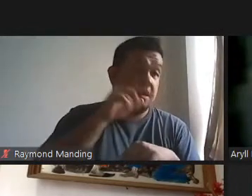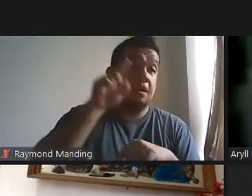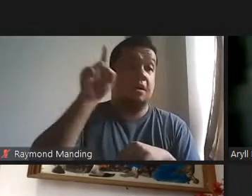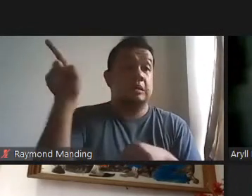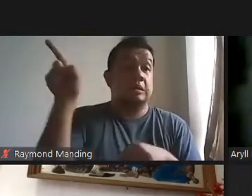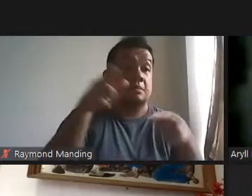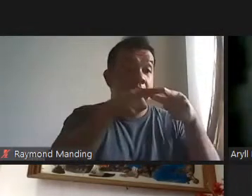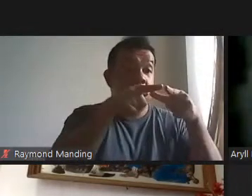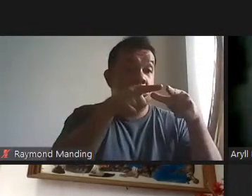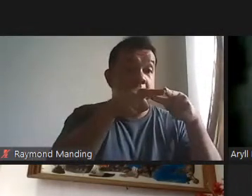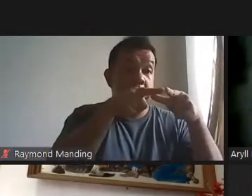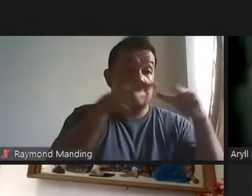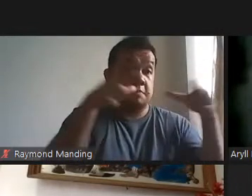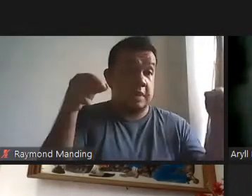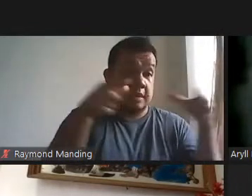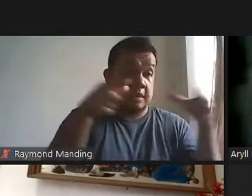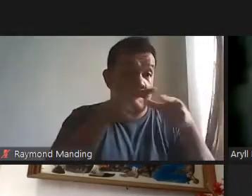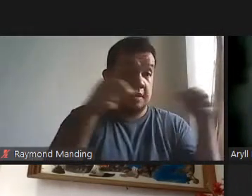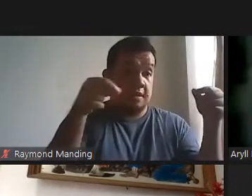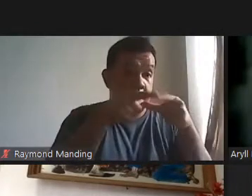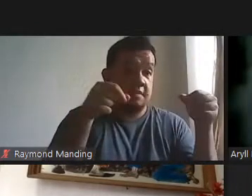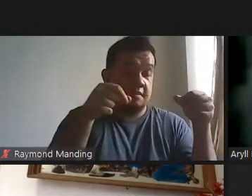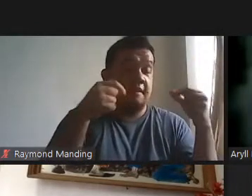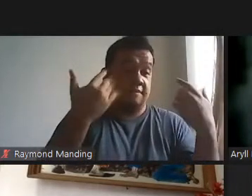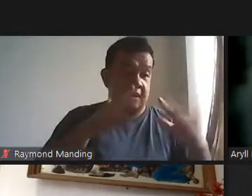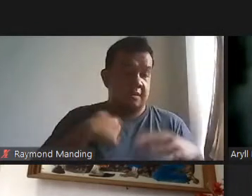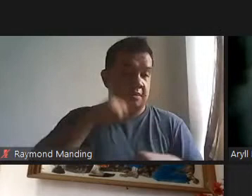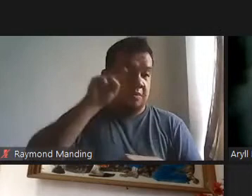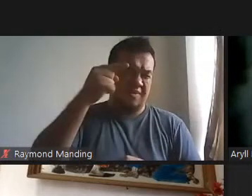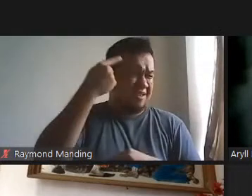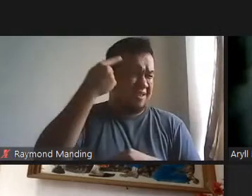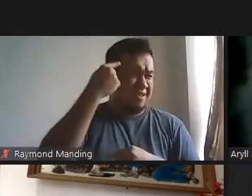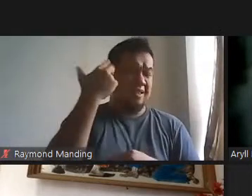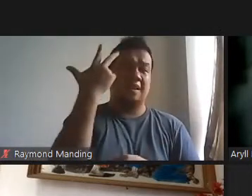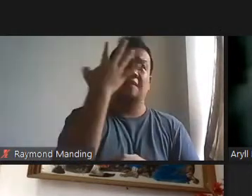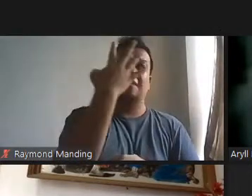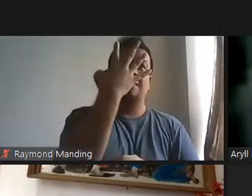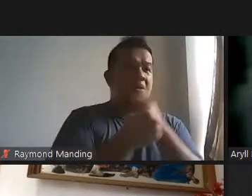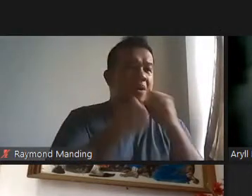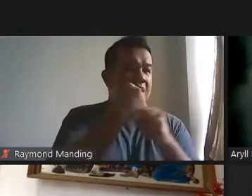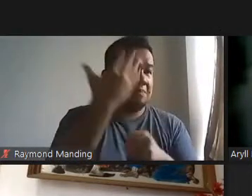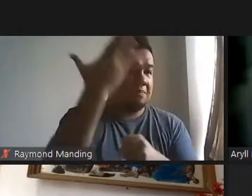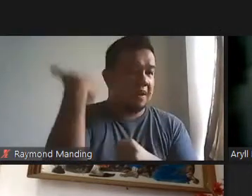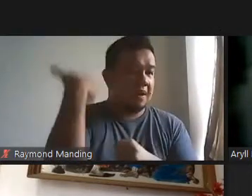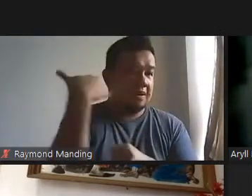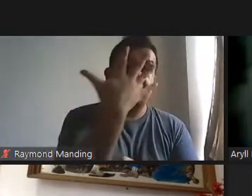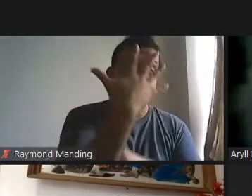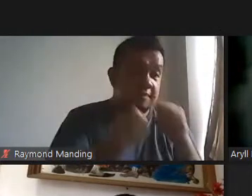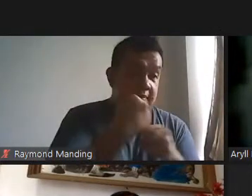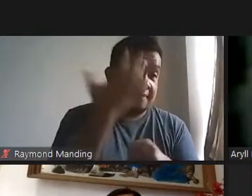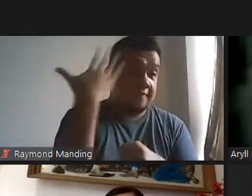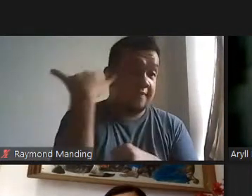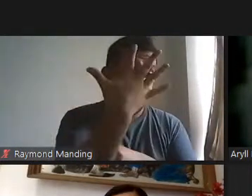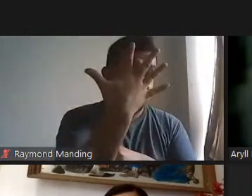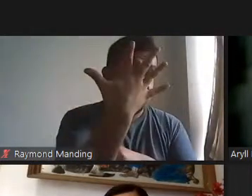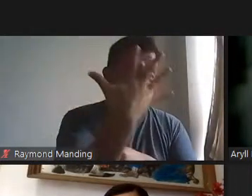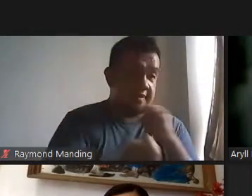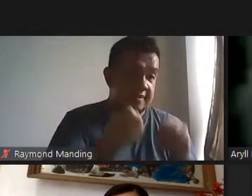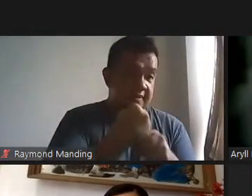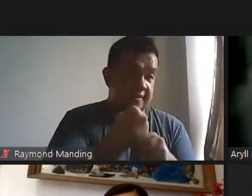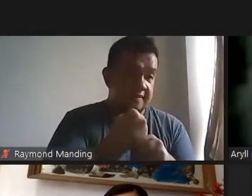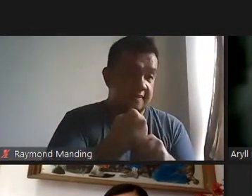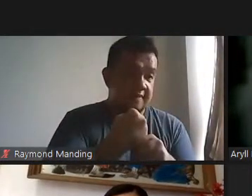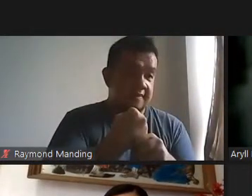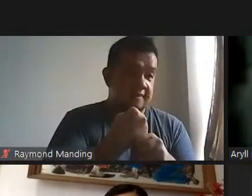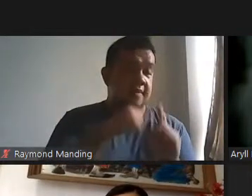Kasi dito sa Philippines, sobrang kulang talaga niyan. So in Japan, because I think 4 years ago, I've